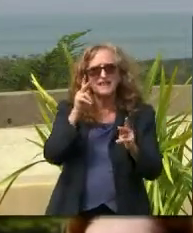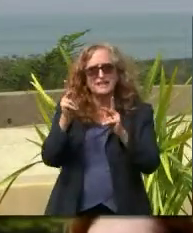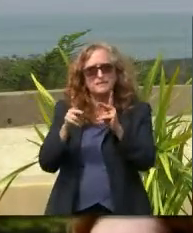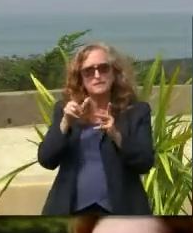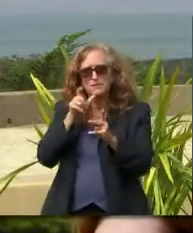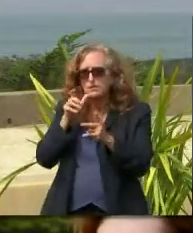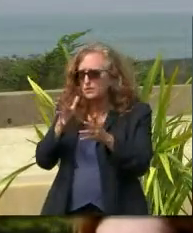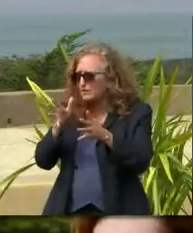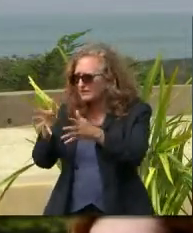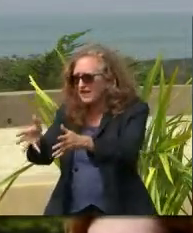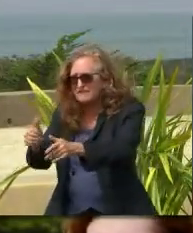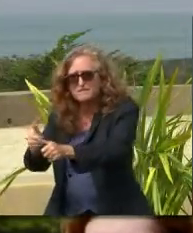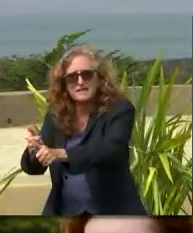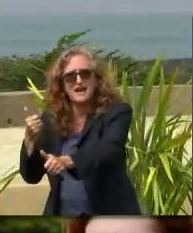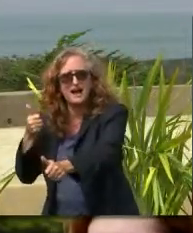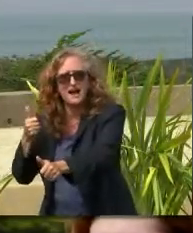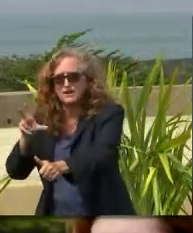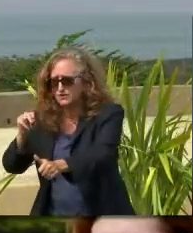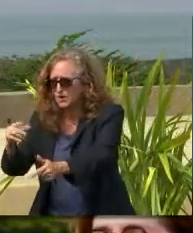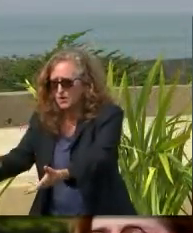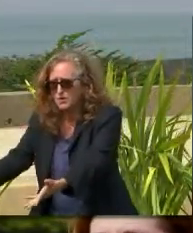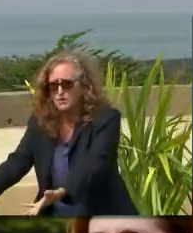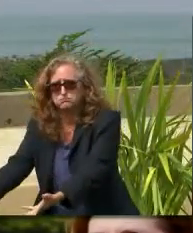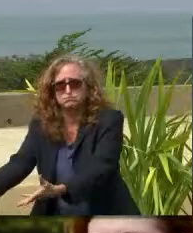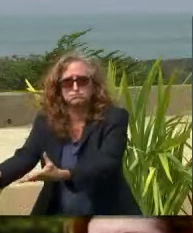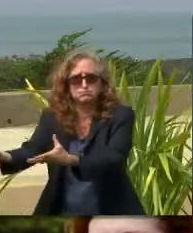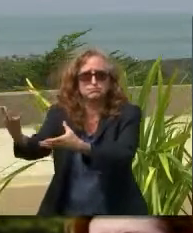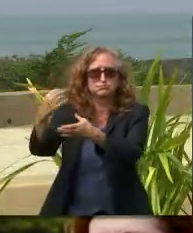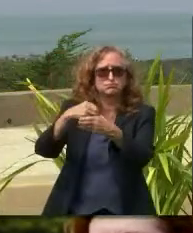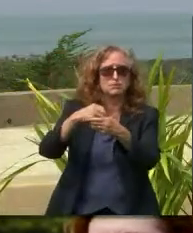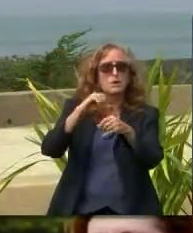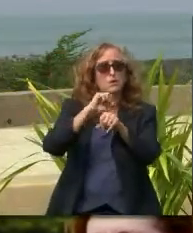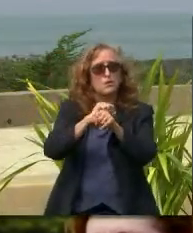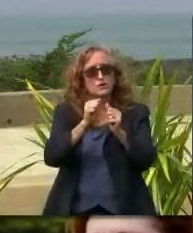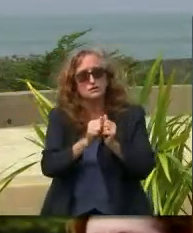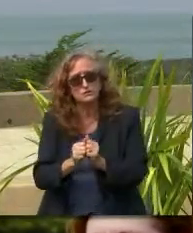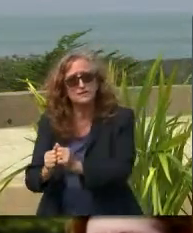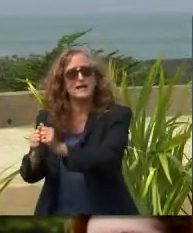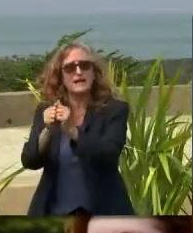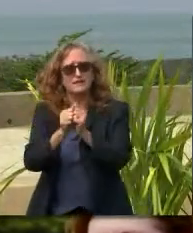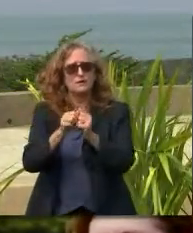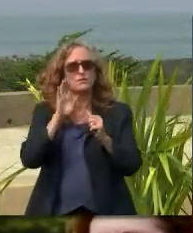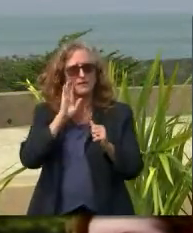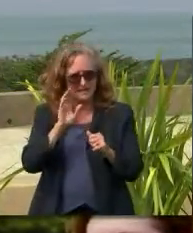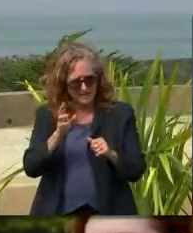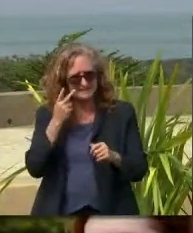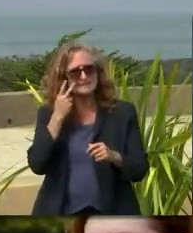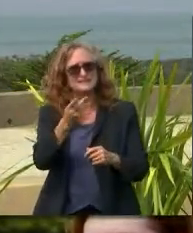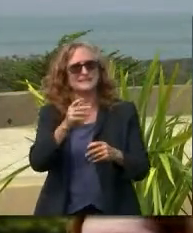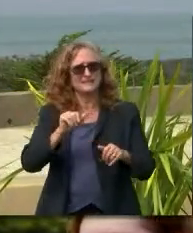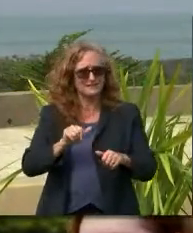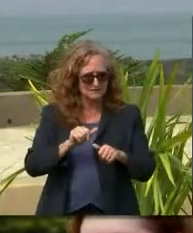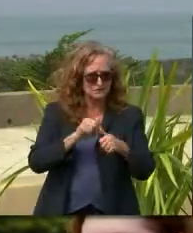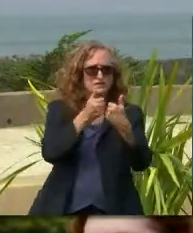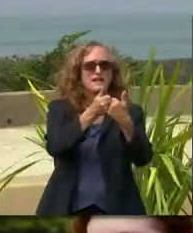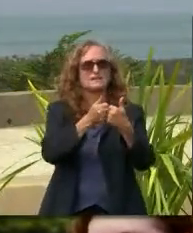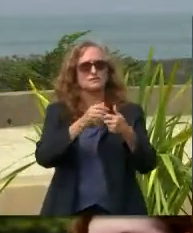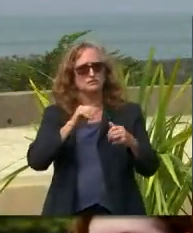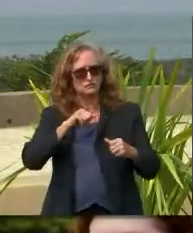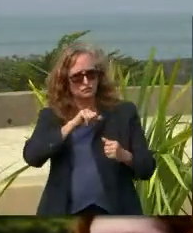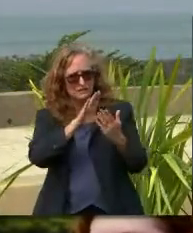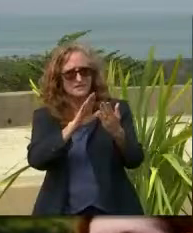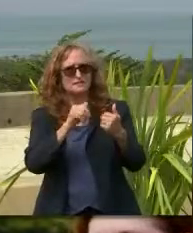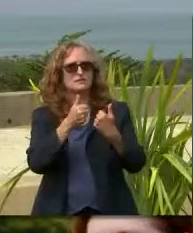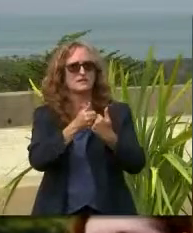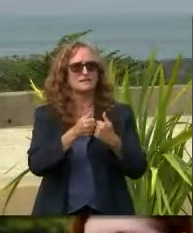we all move forward. And if we do it together, we'll be able to address these challenges. But I'm always answering, the beauty of this is I'm